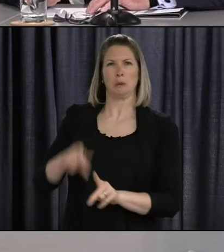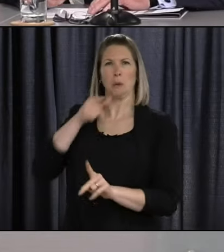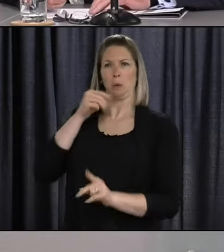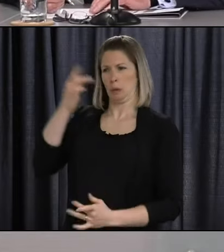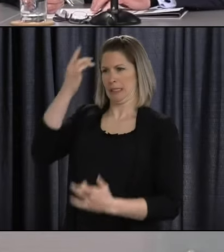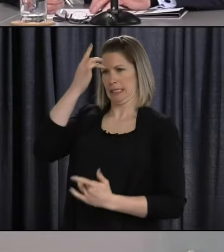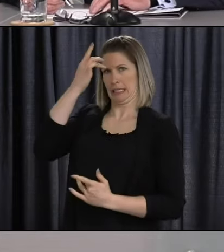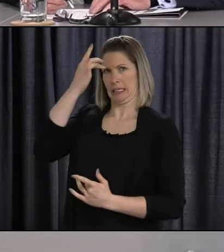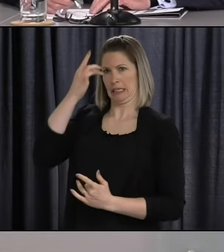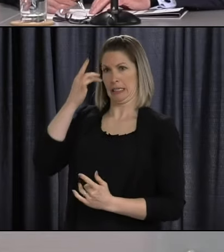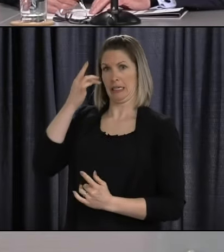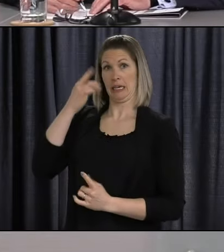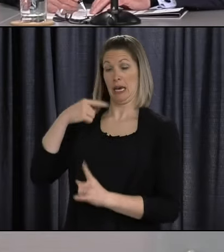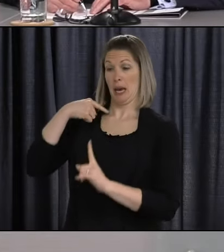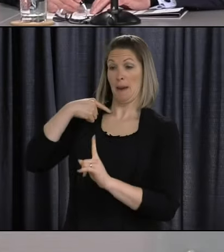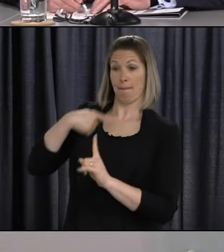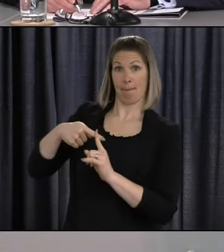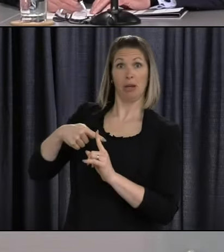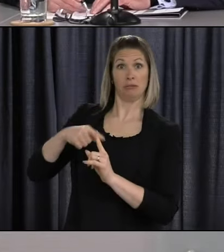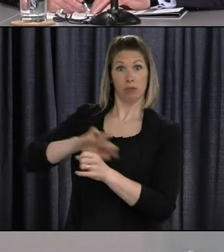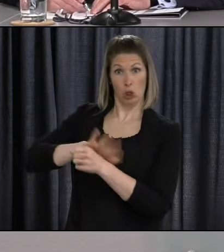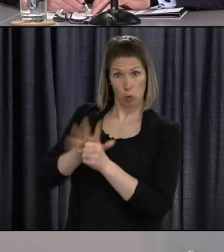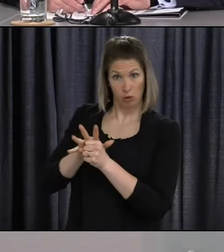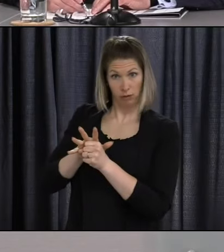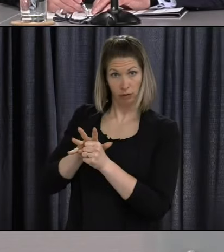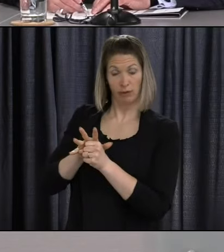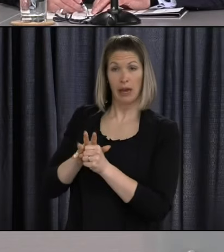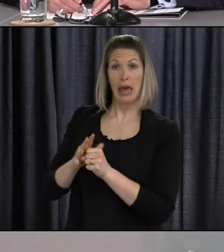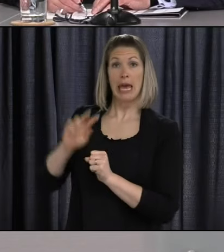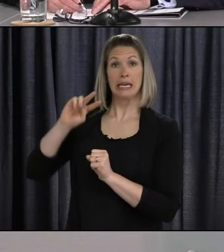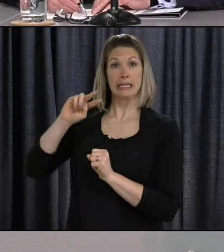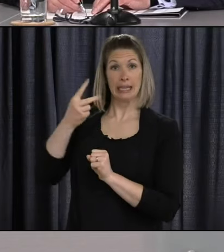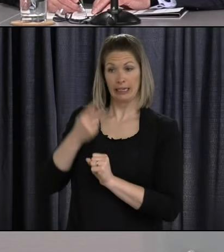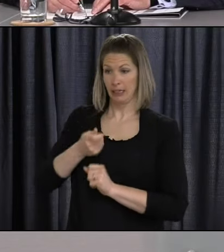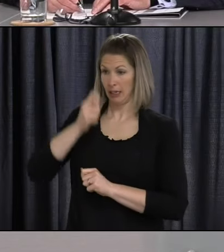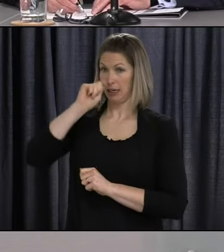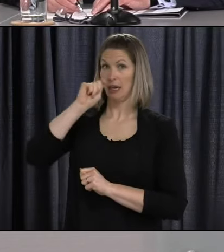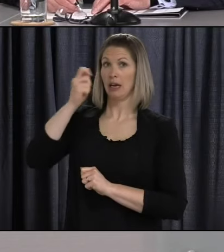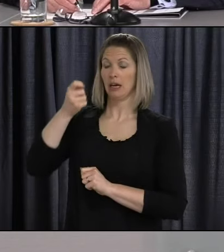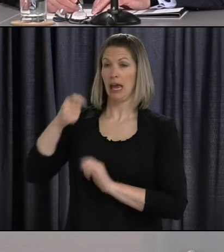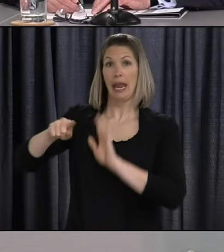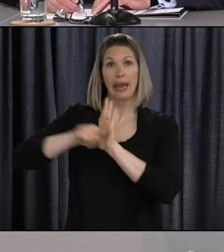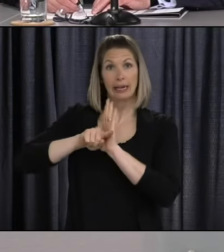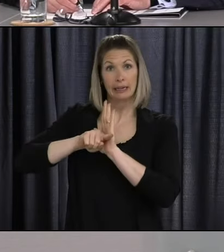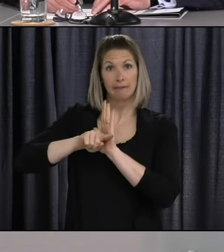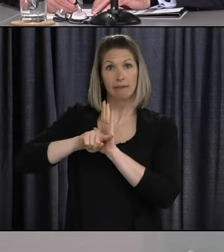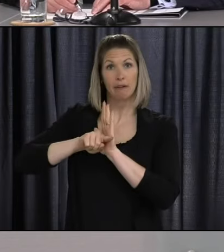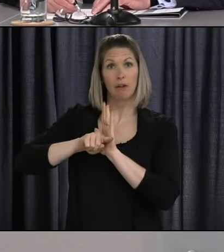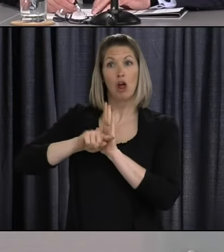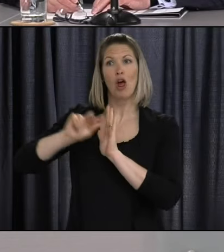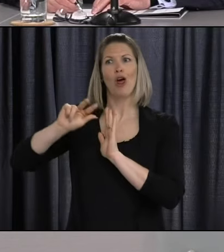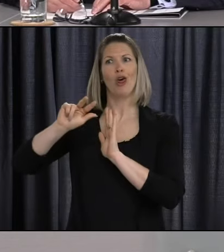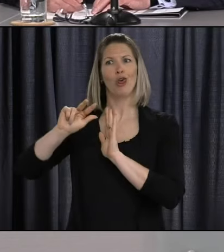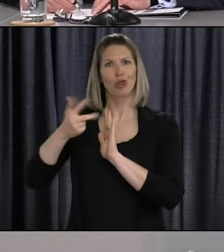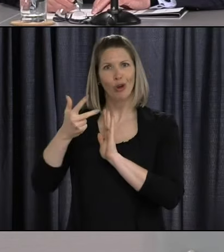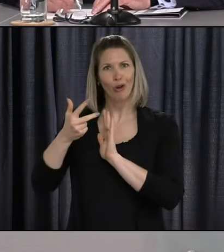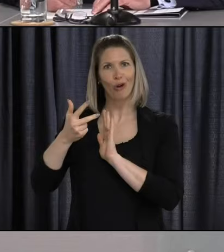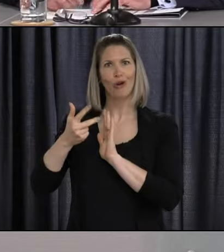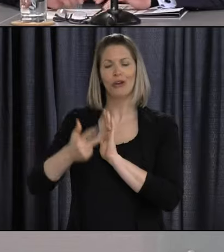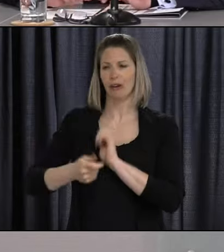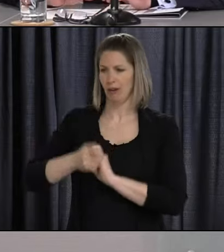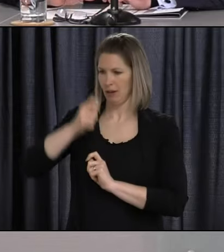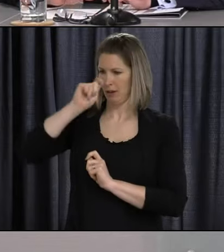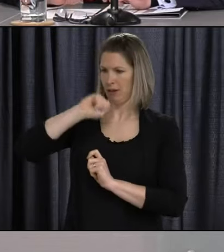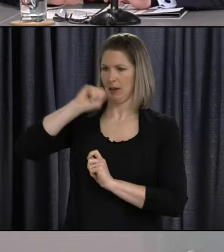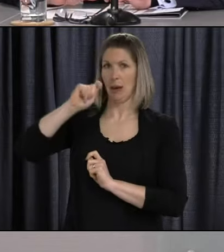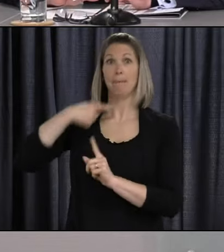that standard, they were considered recovered. But then they had a further positive test. What should we read into that? Is this a problem with testing, or is this